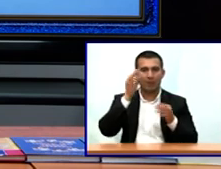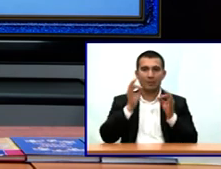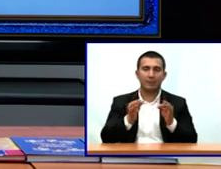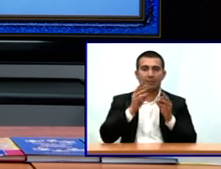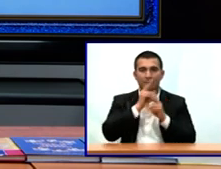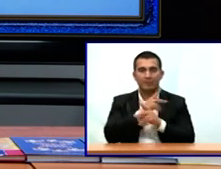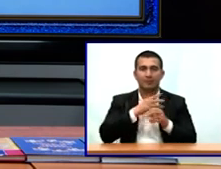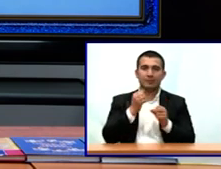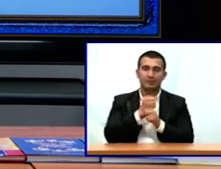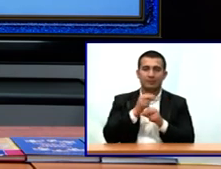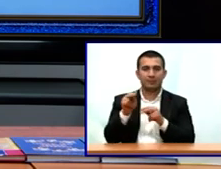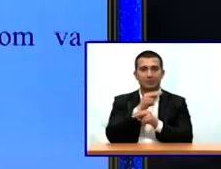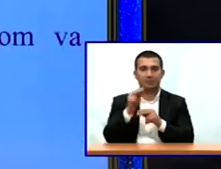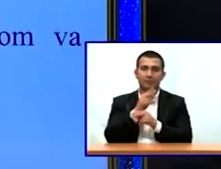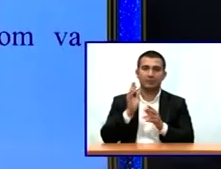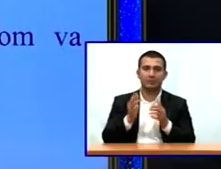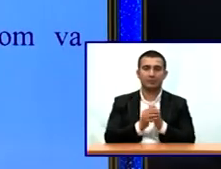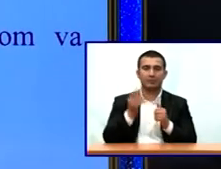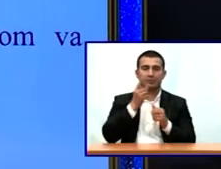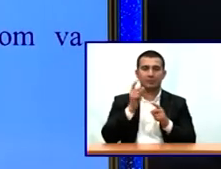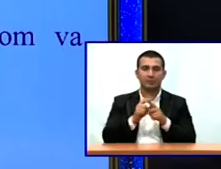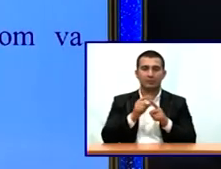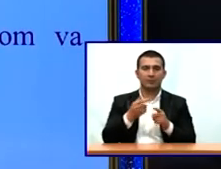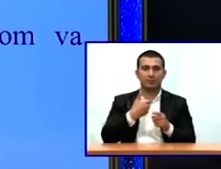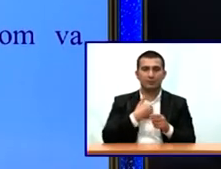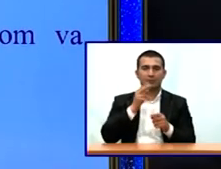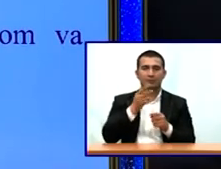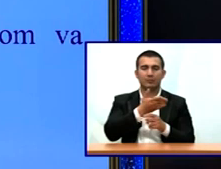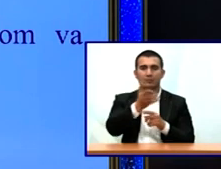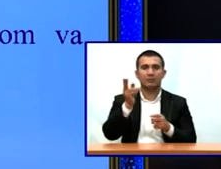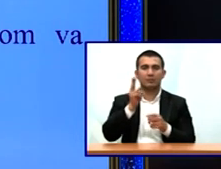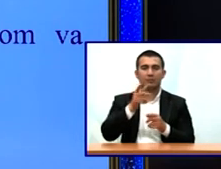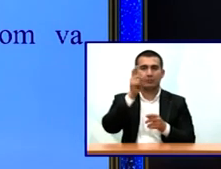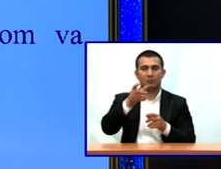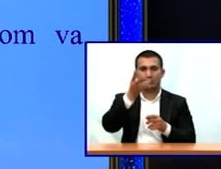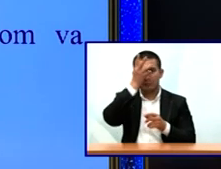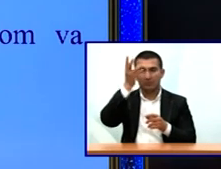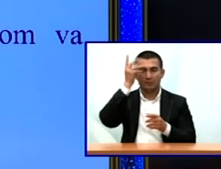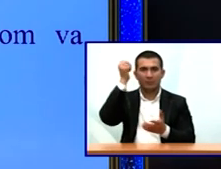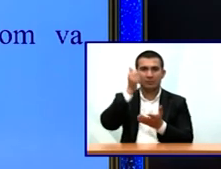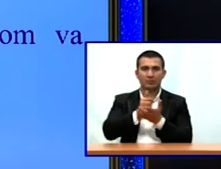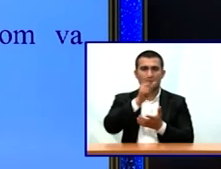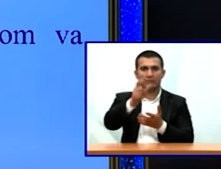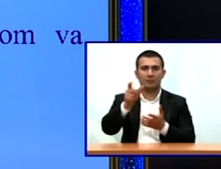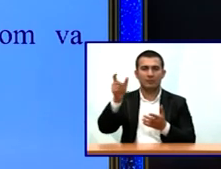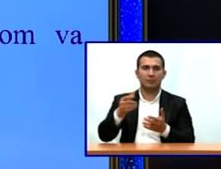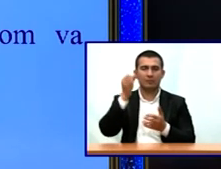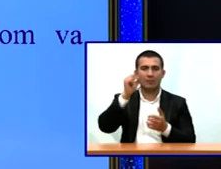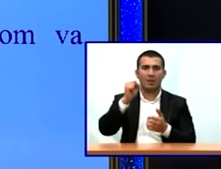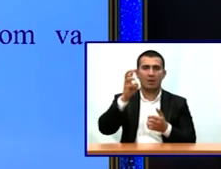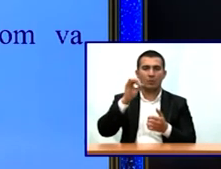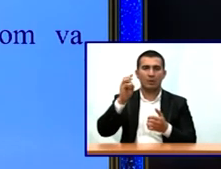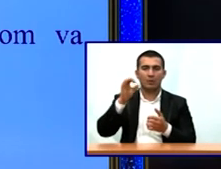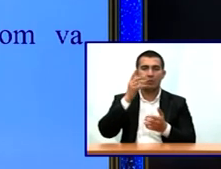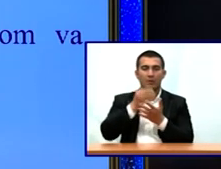qilamiz. Birinchi gap. Biz kim? Malik-i Turon, podshohi Turkiston, Amur Temur